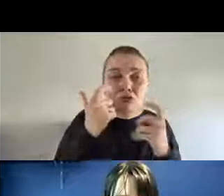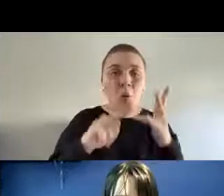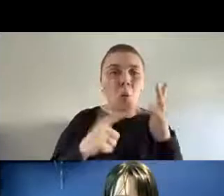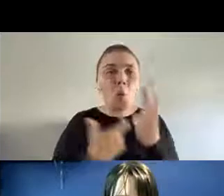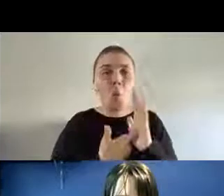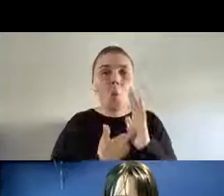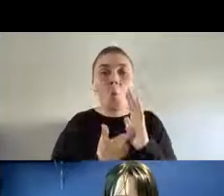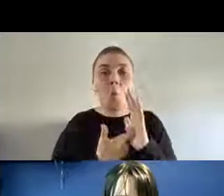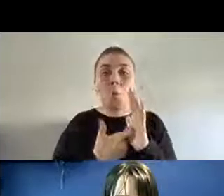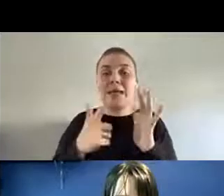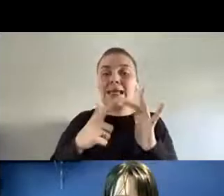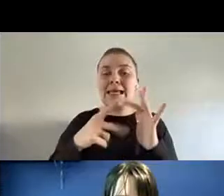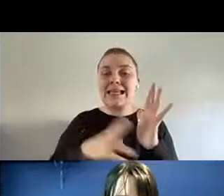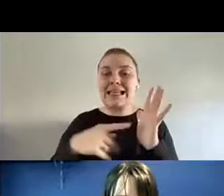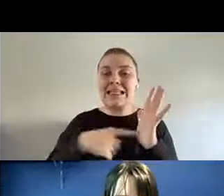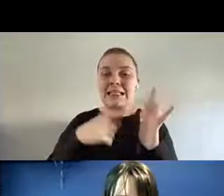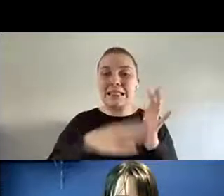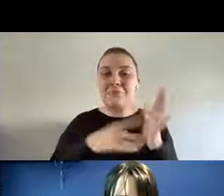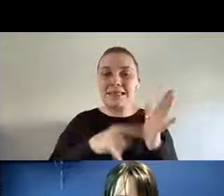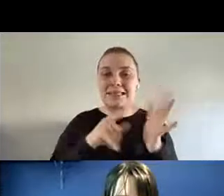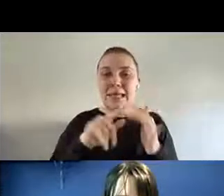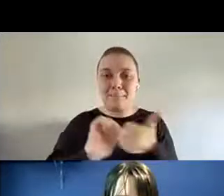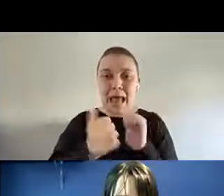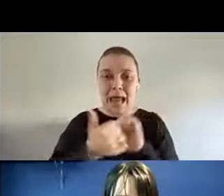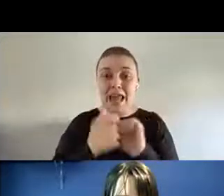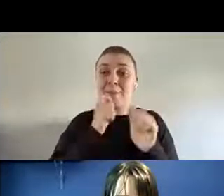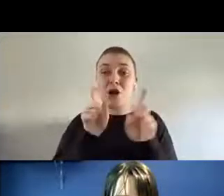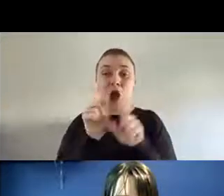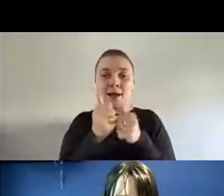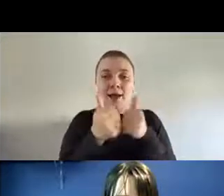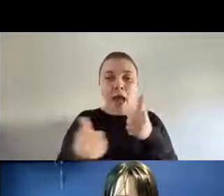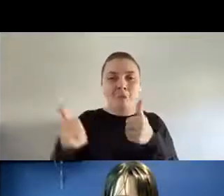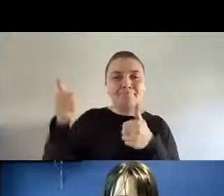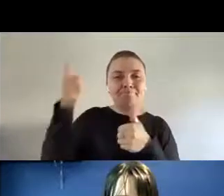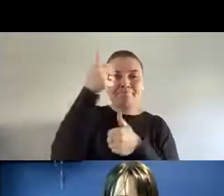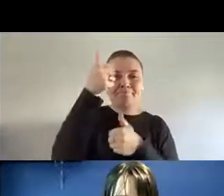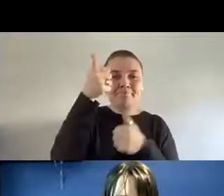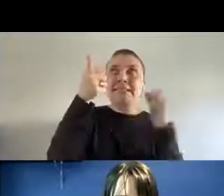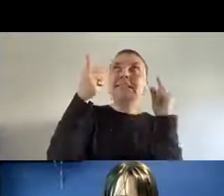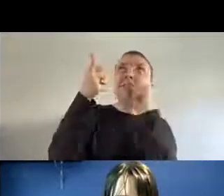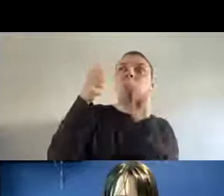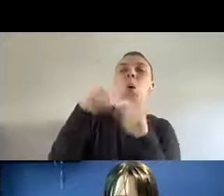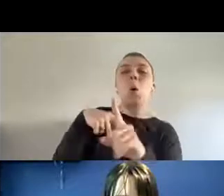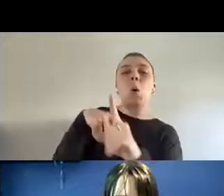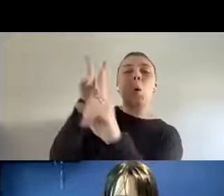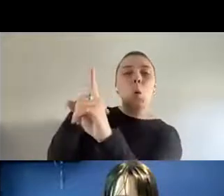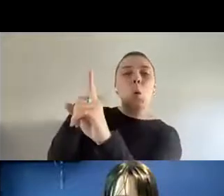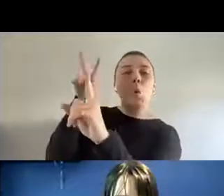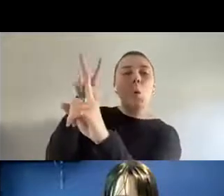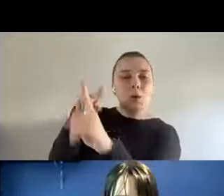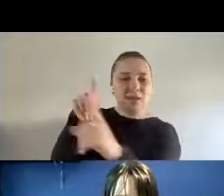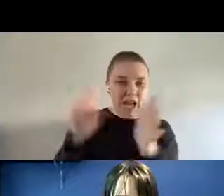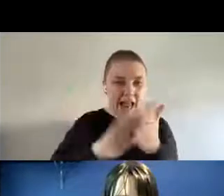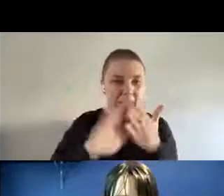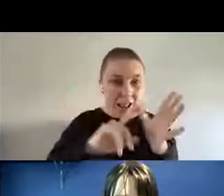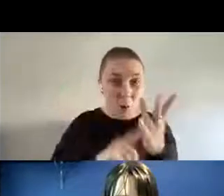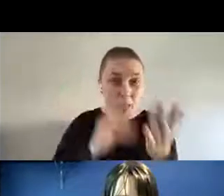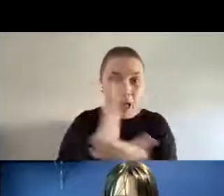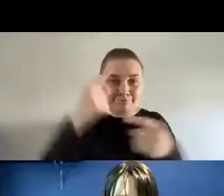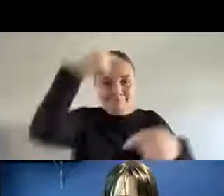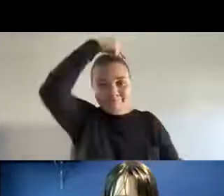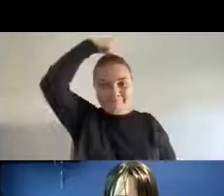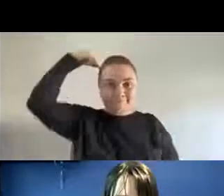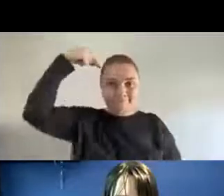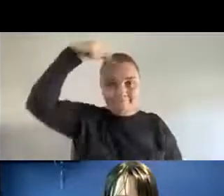intimate partner is kind of placed on a pedestal. So if you can imagine the halo effect being a halo on top of your